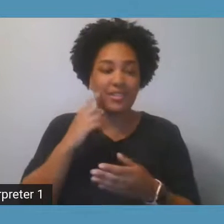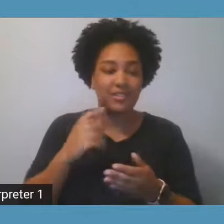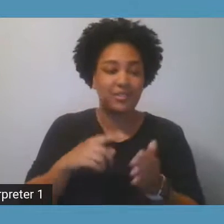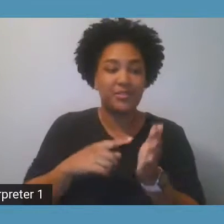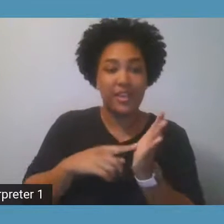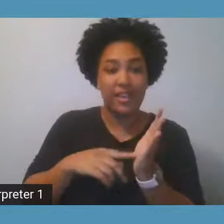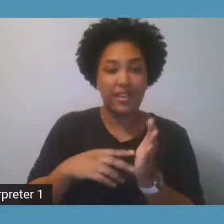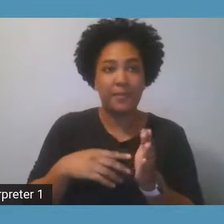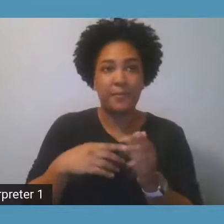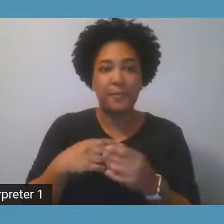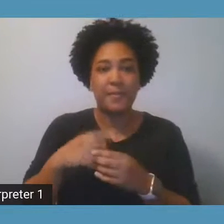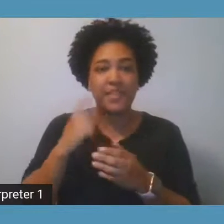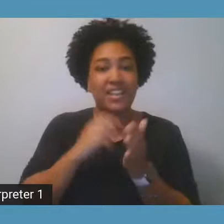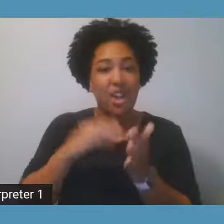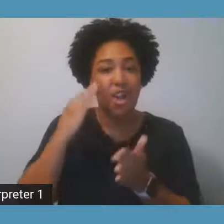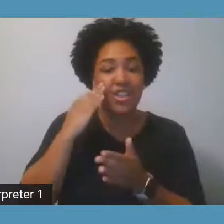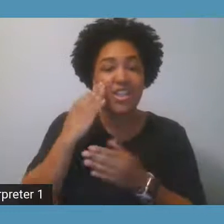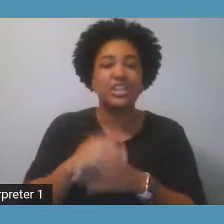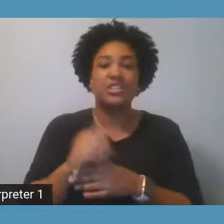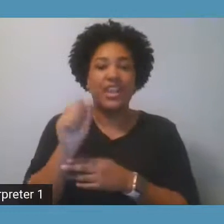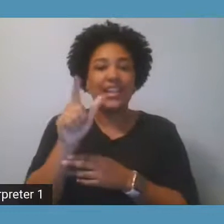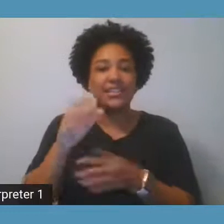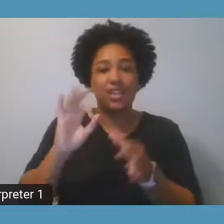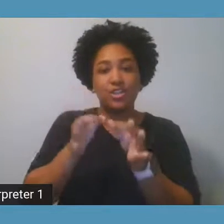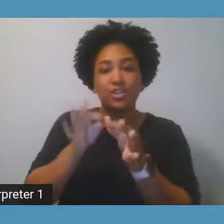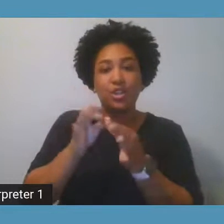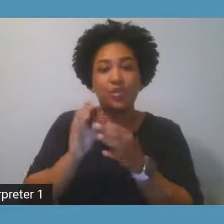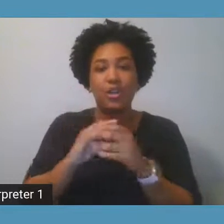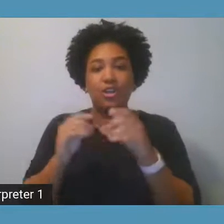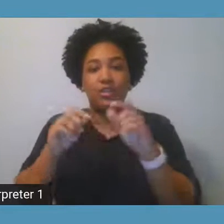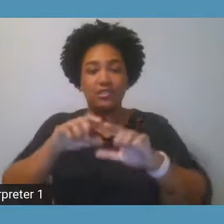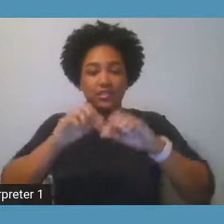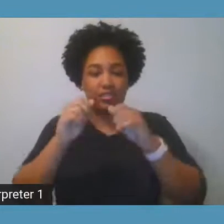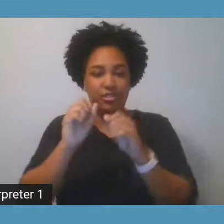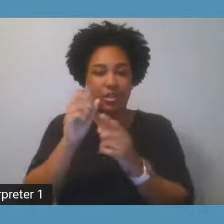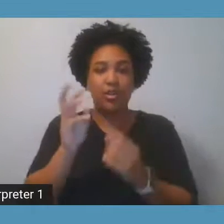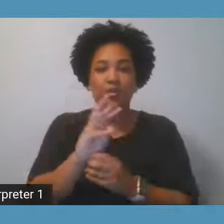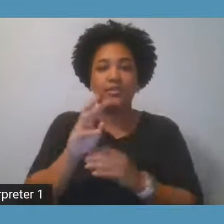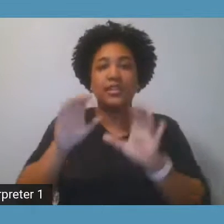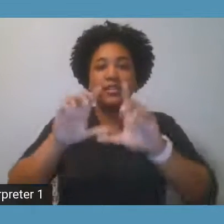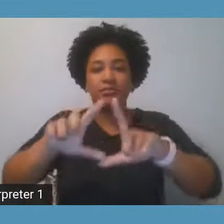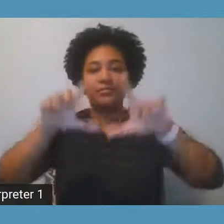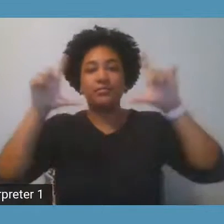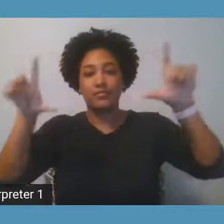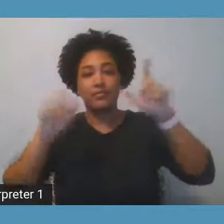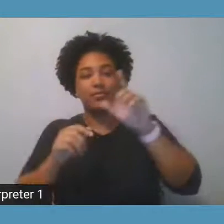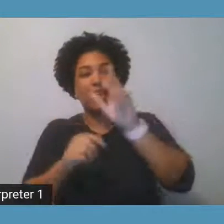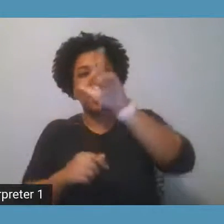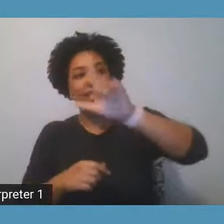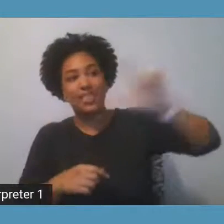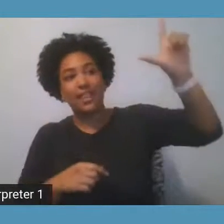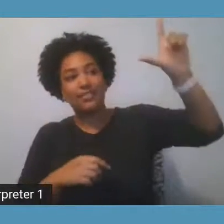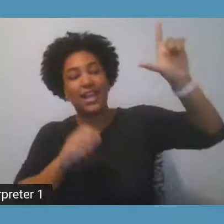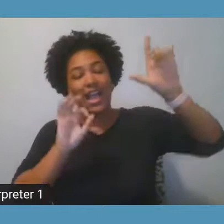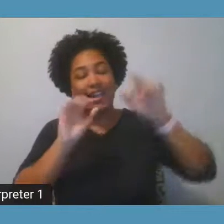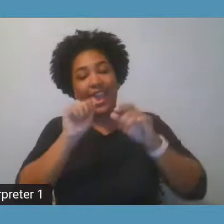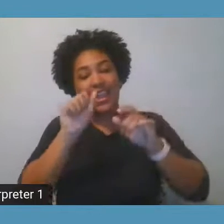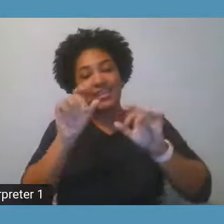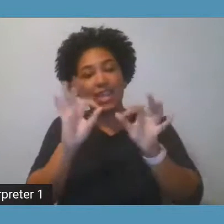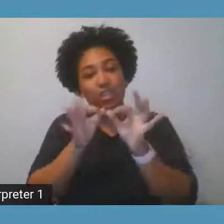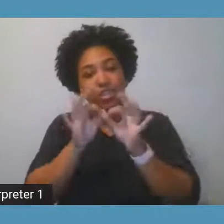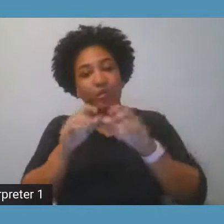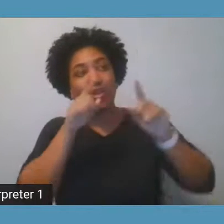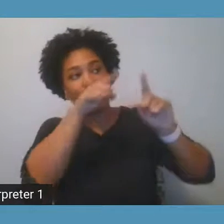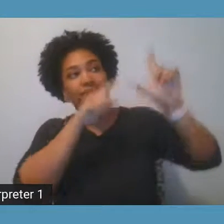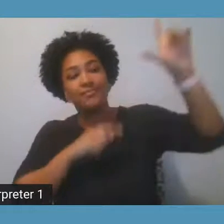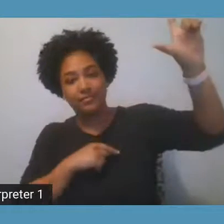be situated on the left-hand side of your screen during the presentation. Captioning for today's program is embedded in a box just below